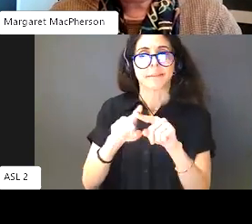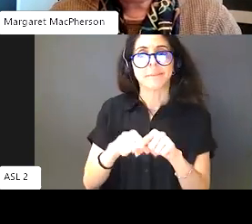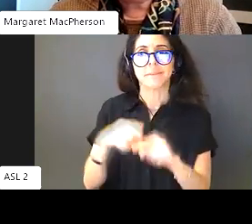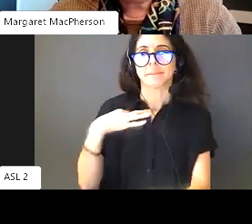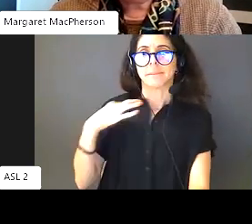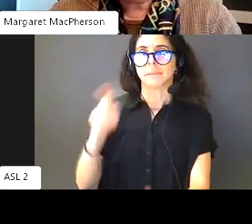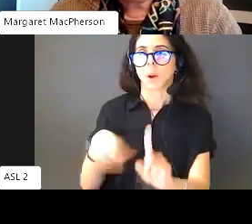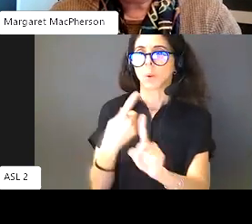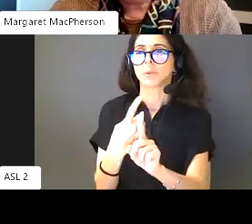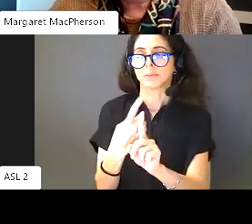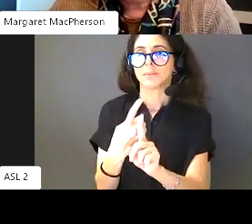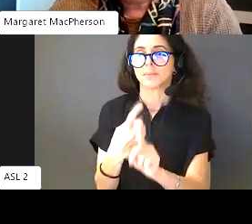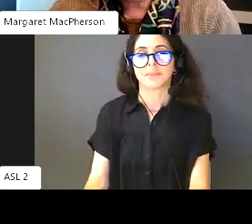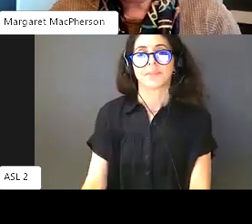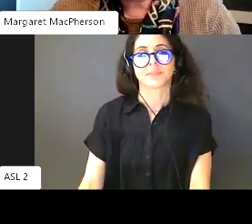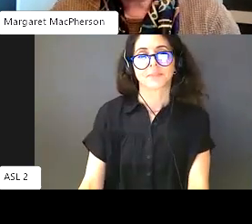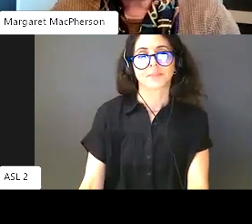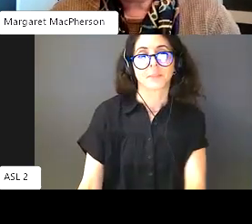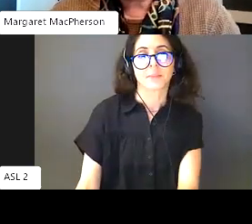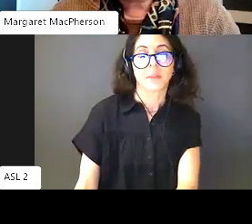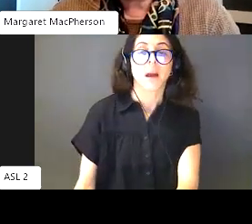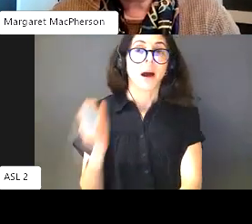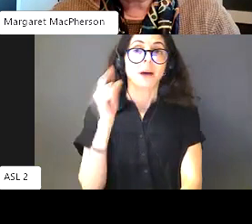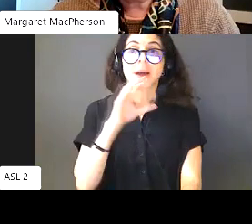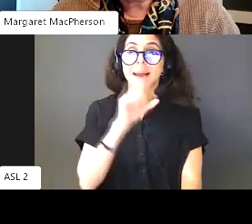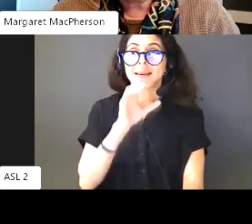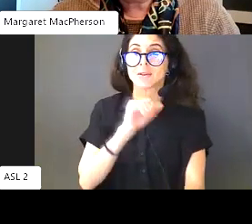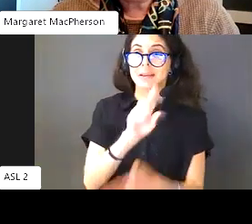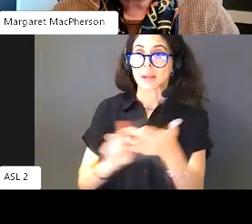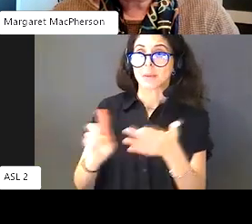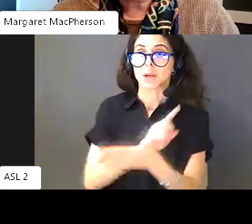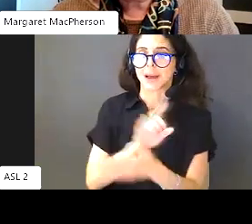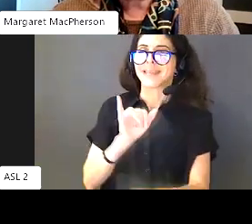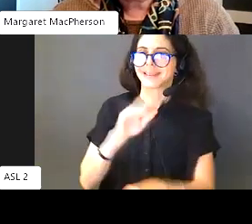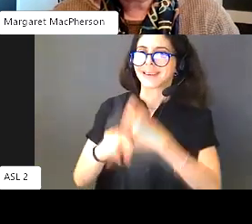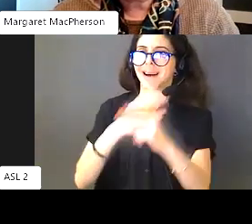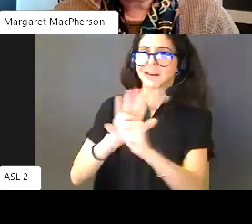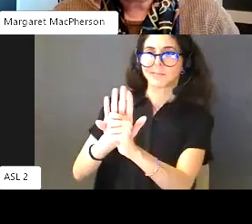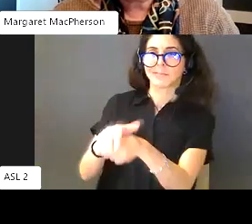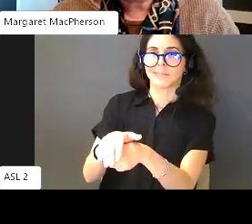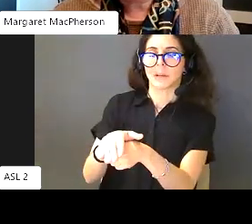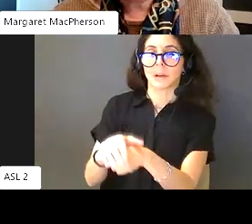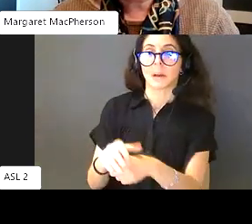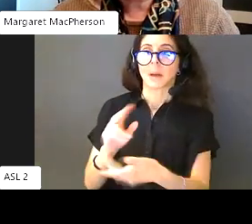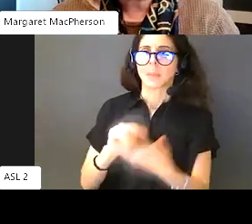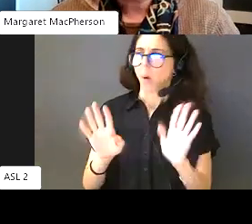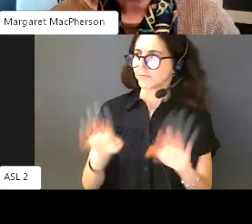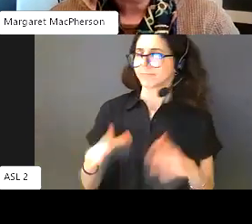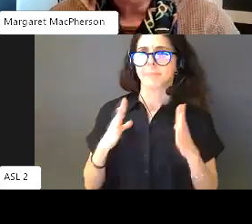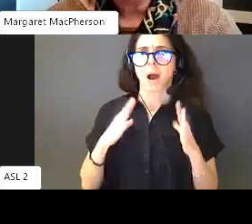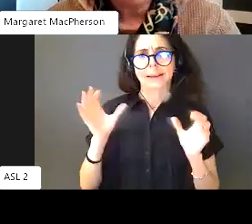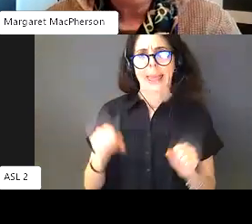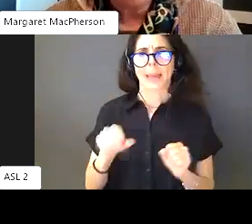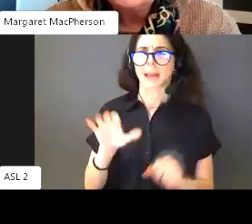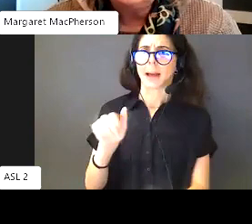Because age discrimination is a type of prejudice, right, that actually justifies abusive behavior and leads